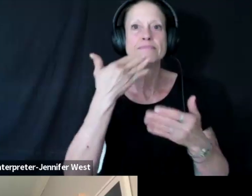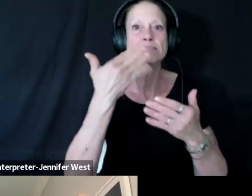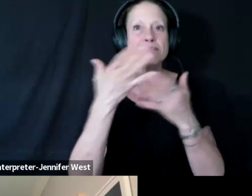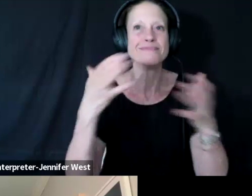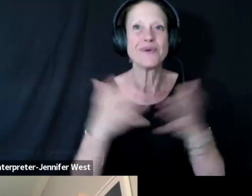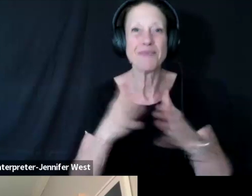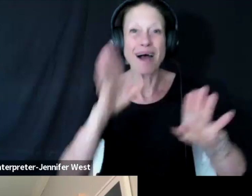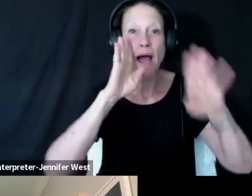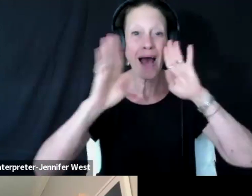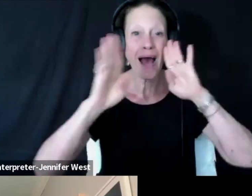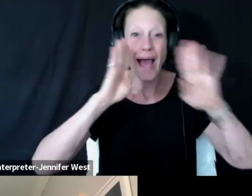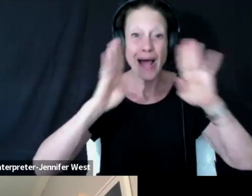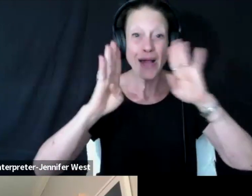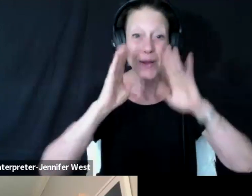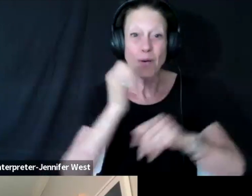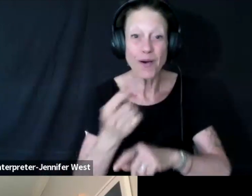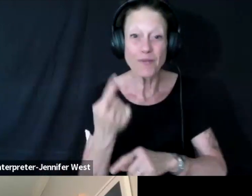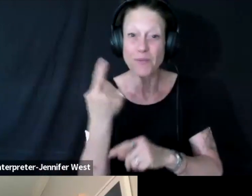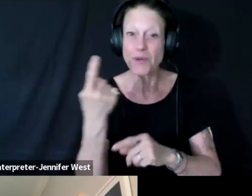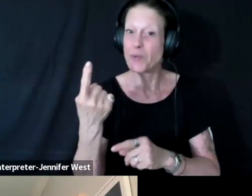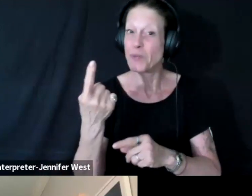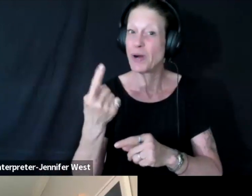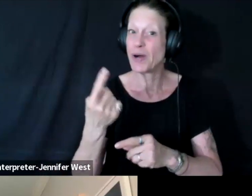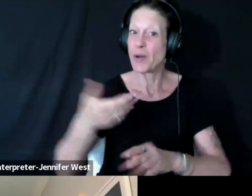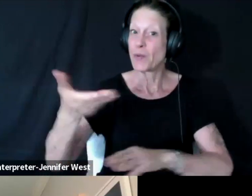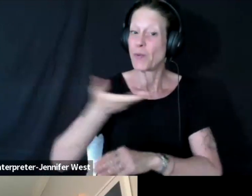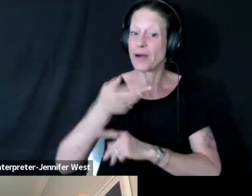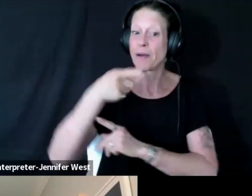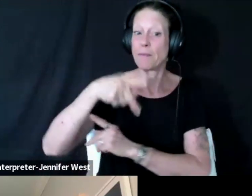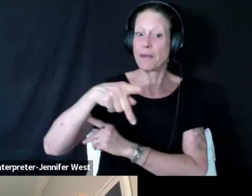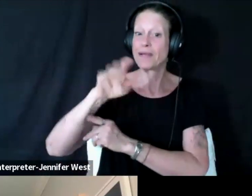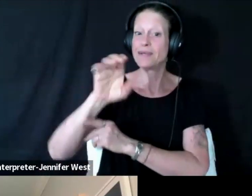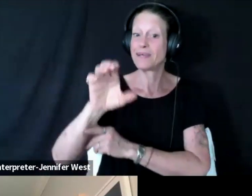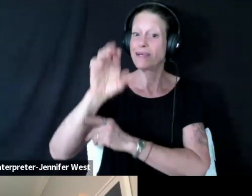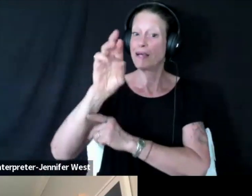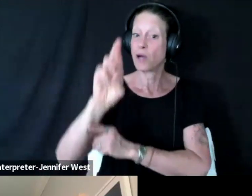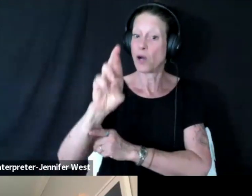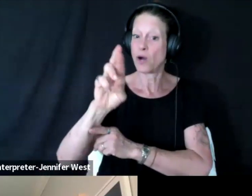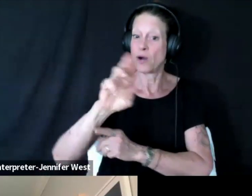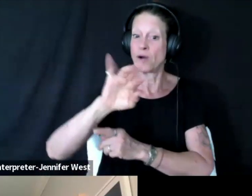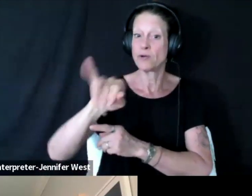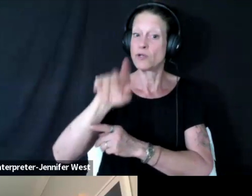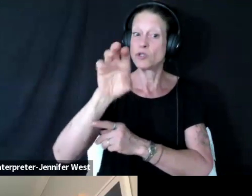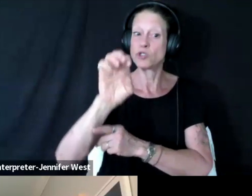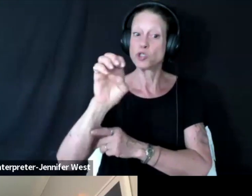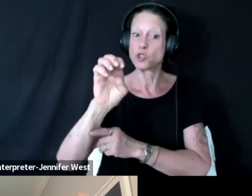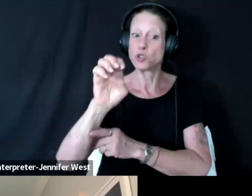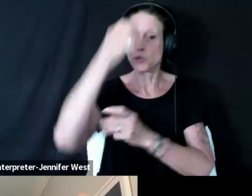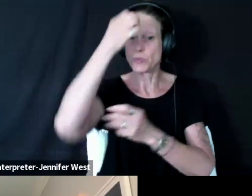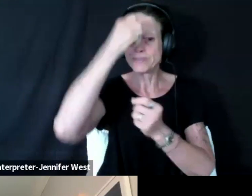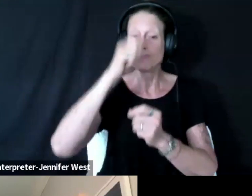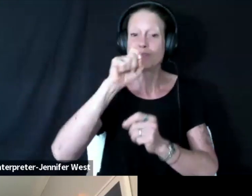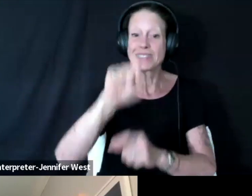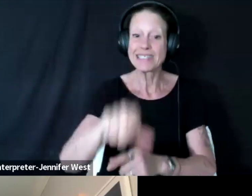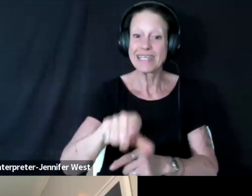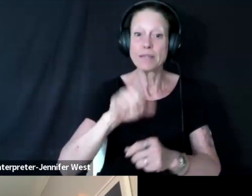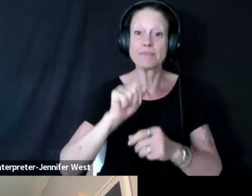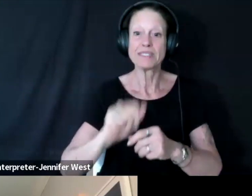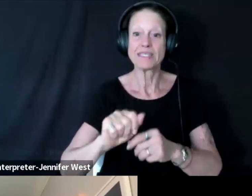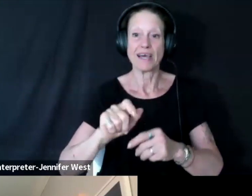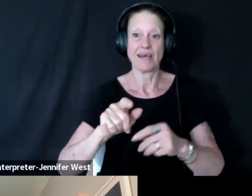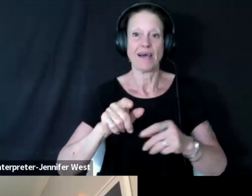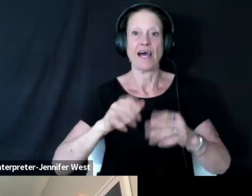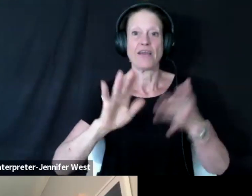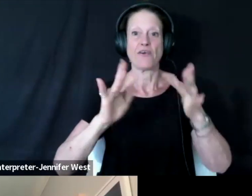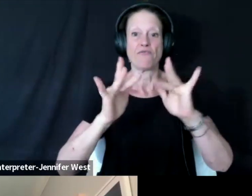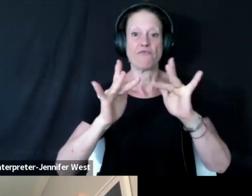Hello, everyone, and welcome to PCR's June Tips and Virtual Transition Times meeting. My name